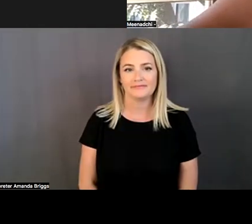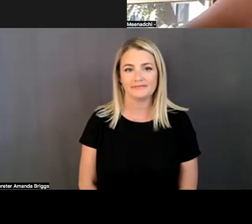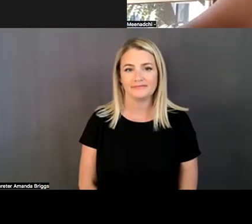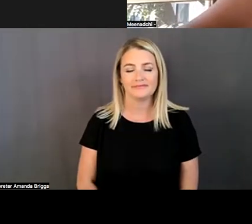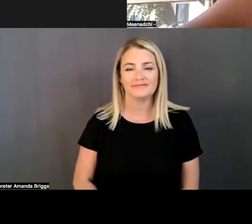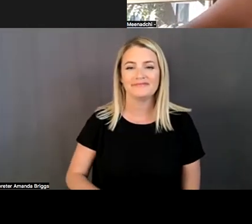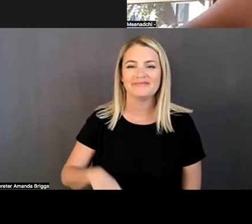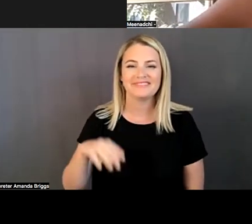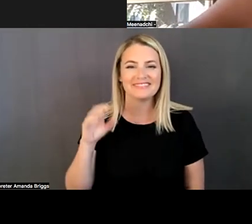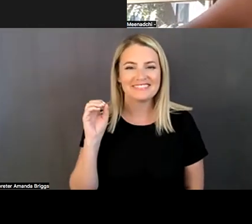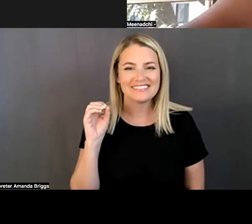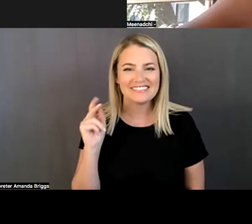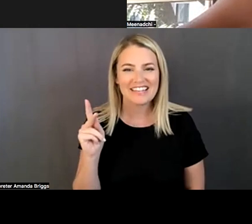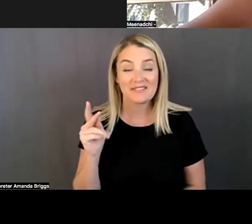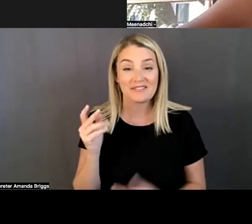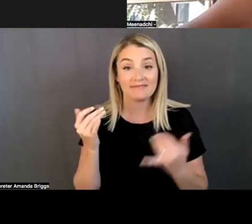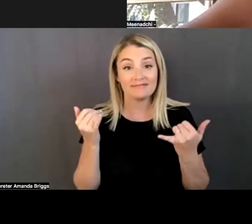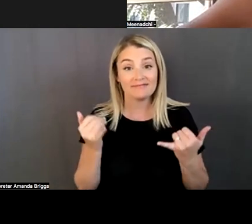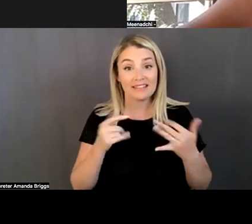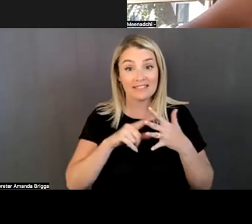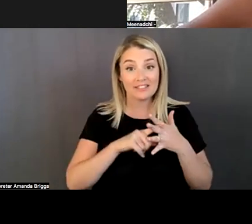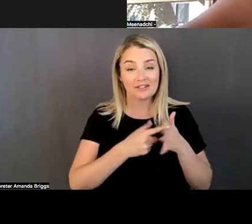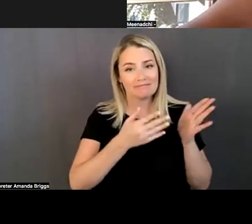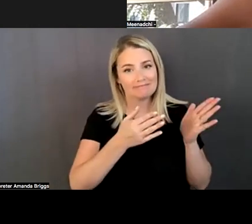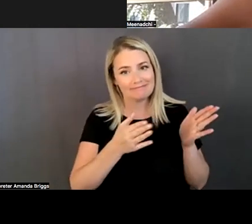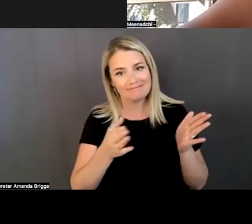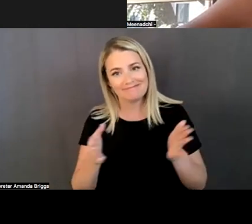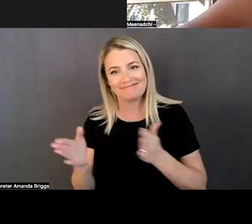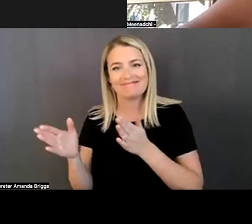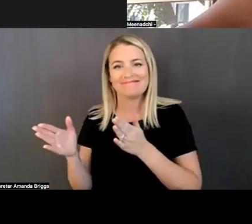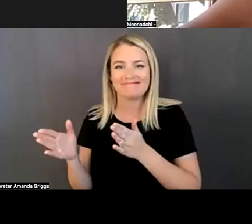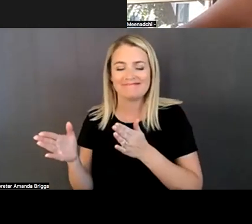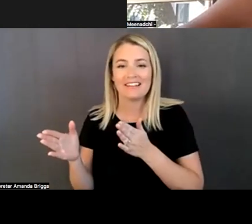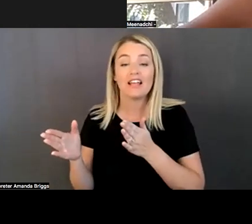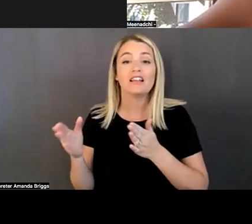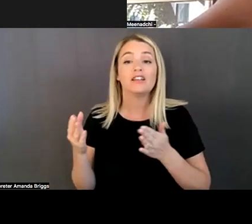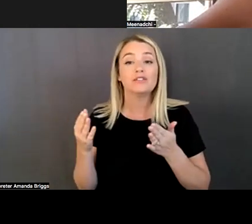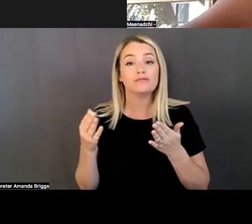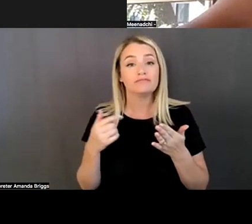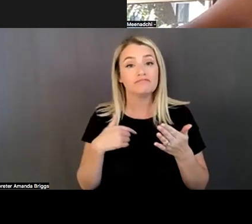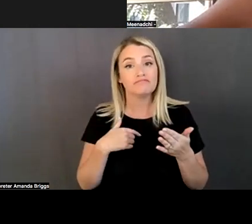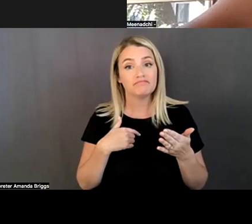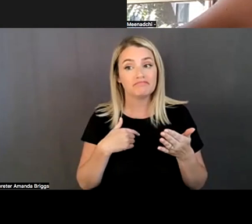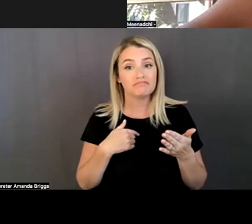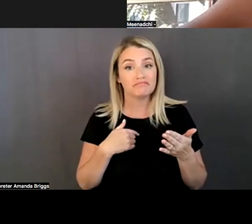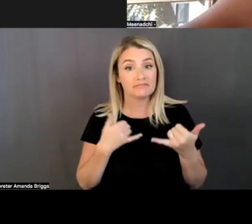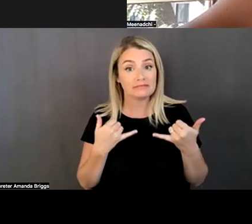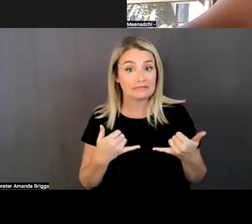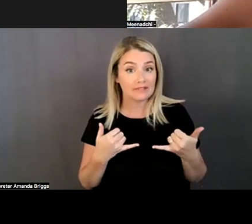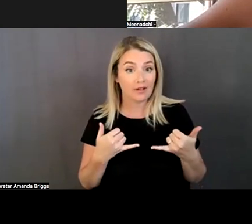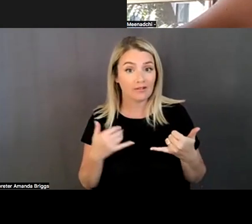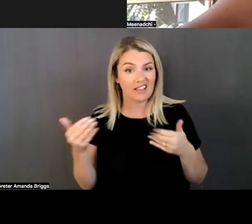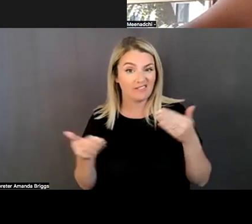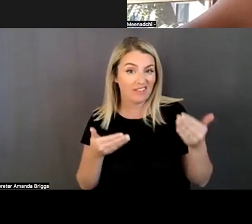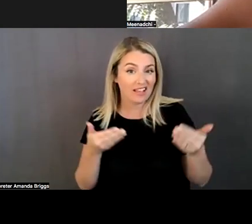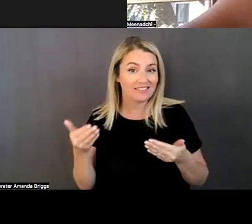We're gonna start transitioning from here. So what I'm gonna invite folks to do to kind of ground us out